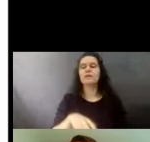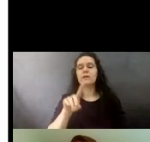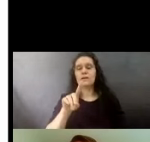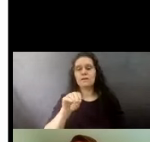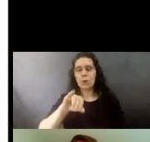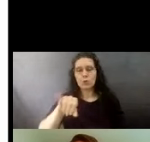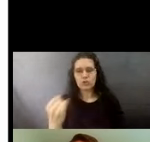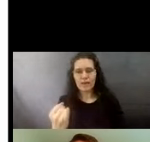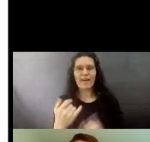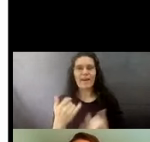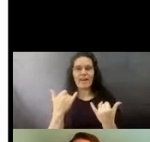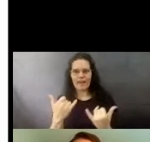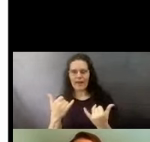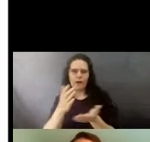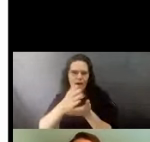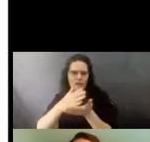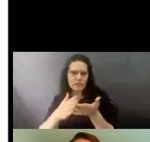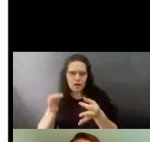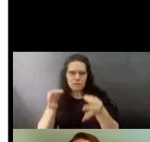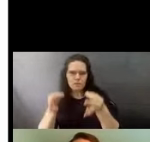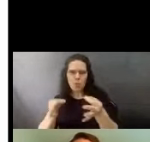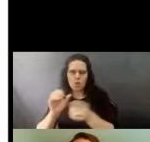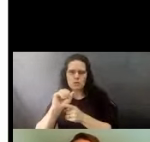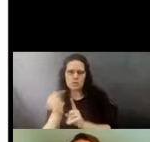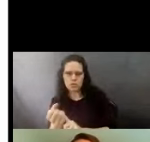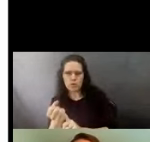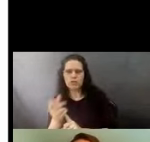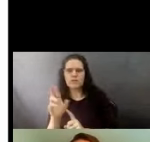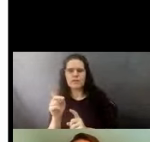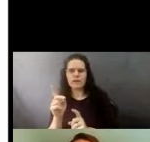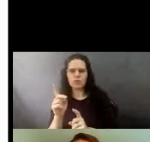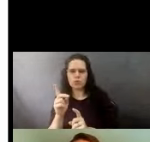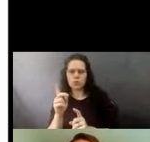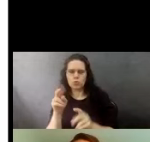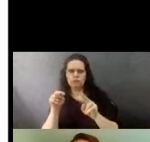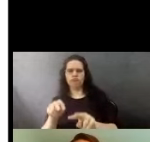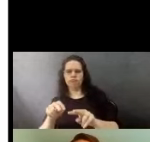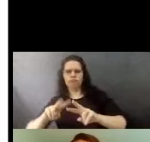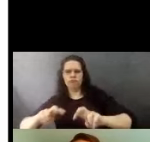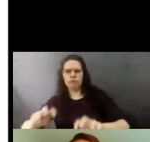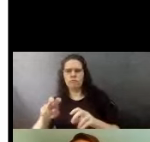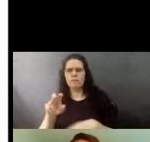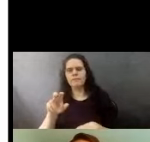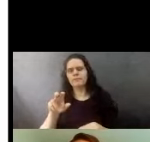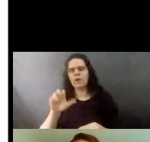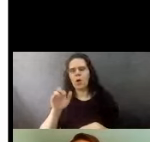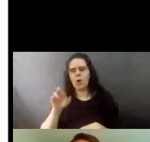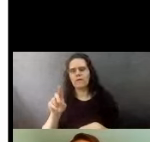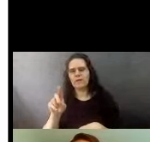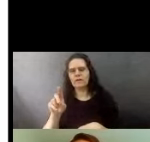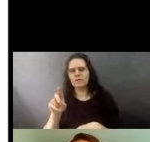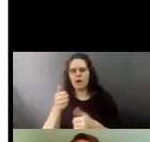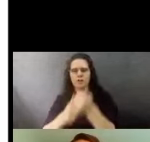court cases analyzing COVID-19 as a disability under the ADA. So hoping to share all of those different perspectives with you